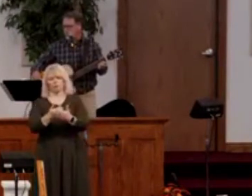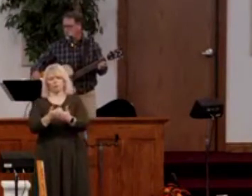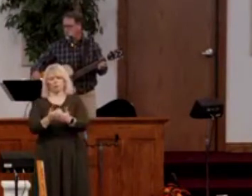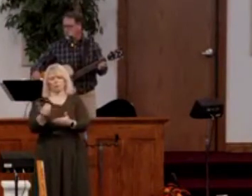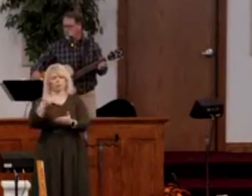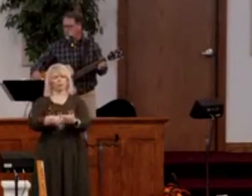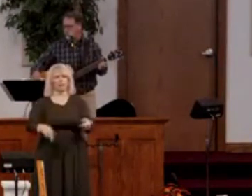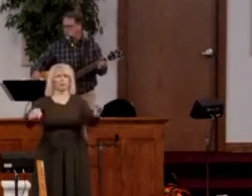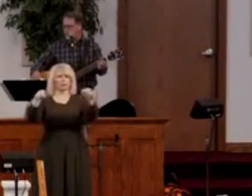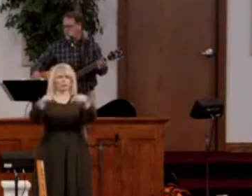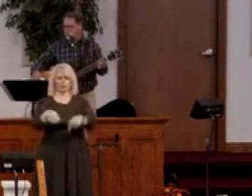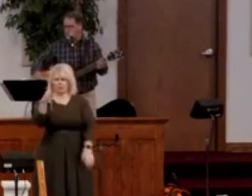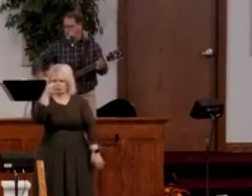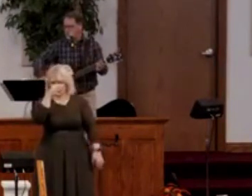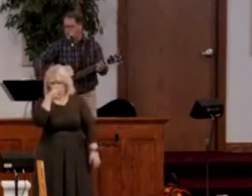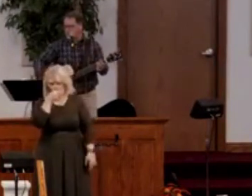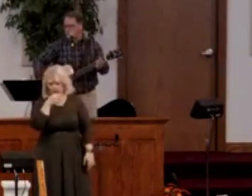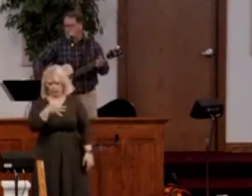And in this